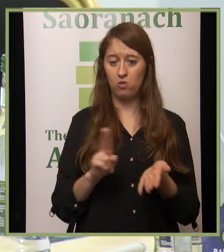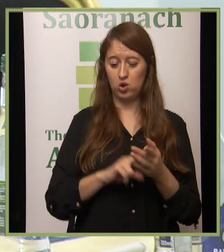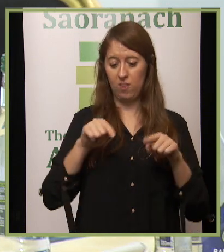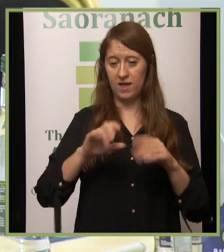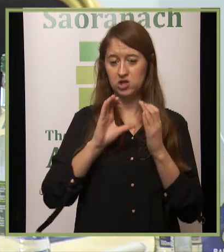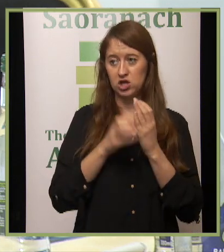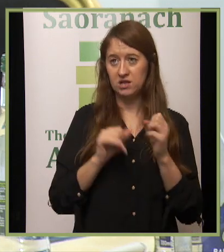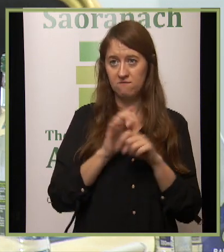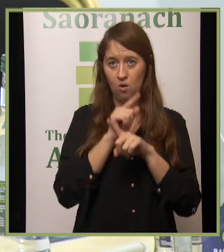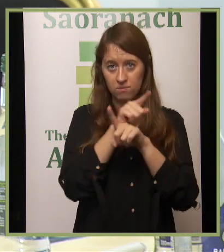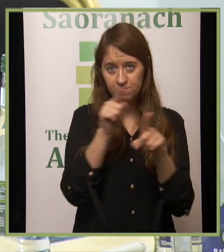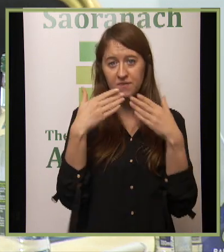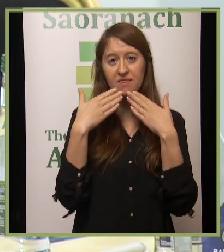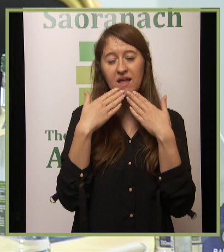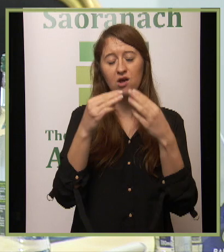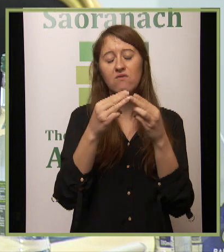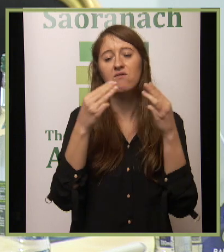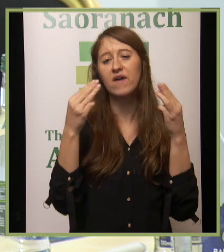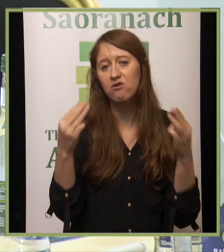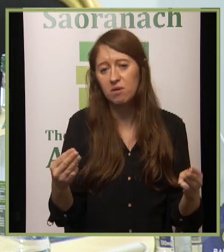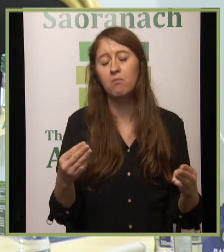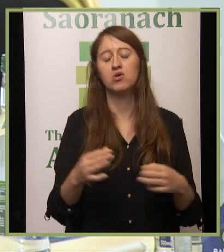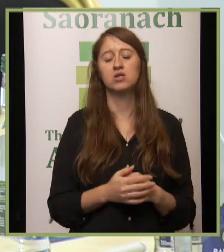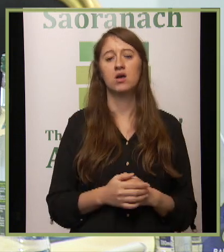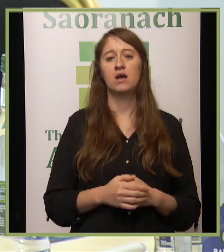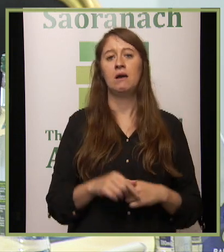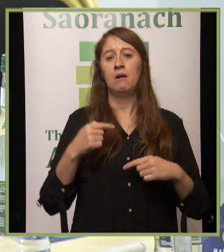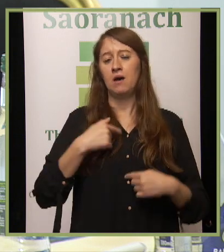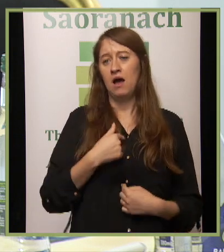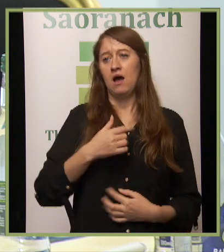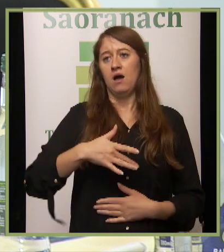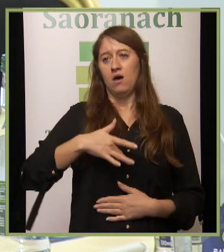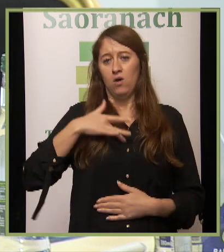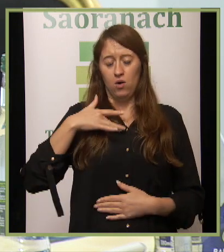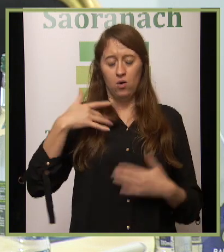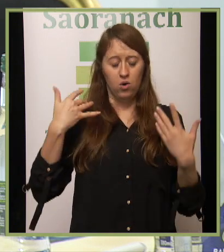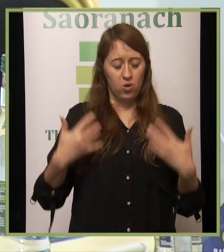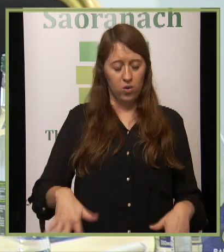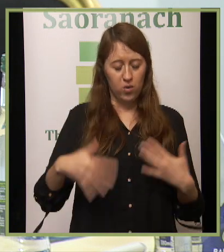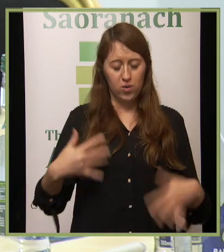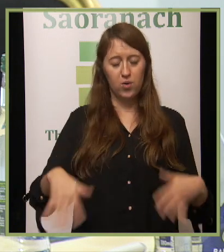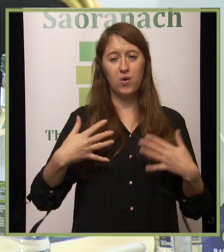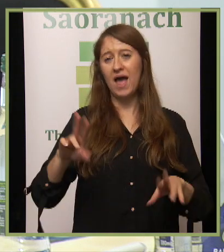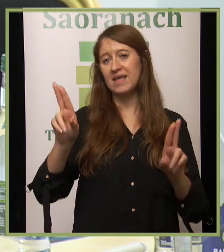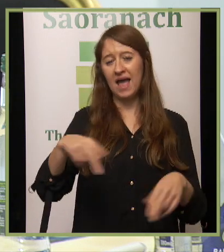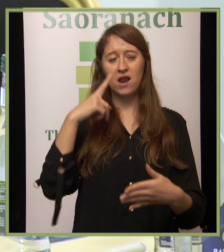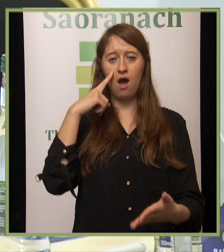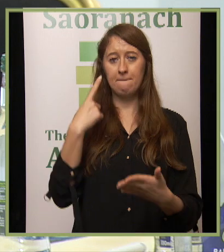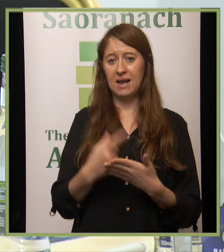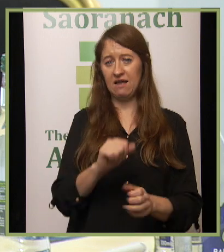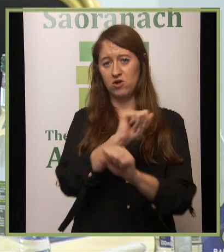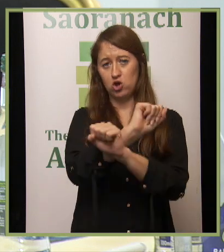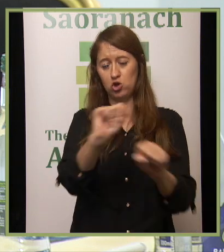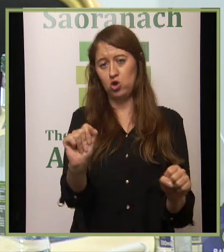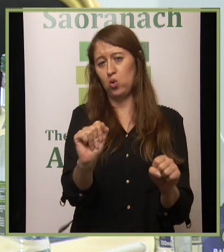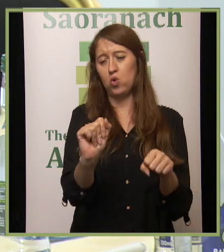to thank you so much. It is truly unbelievable how generous you have all